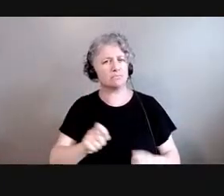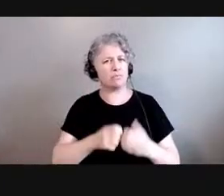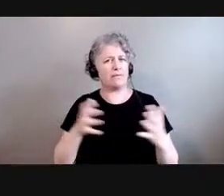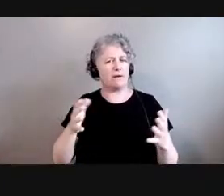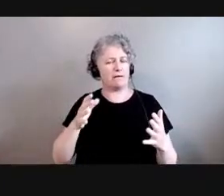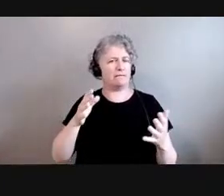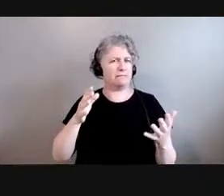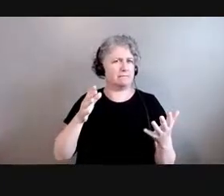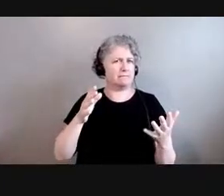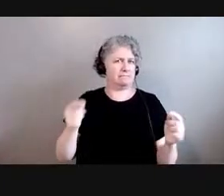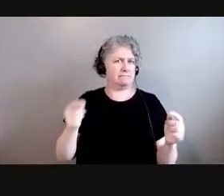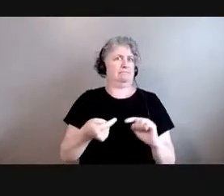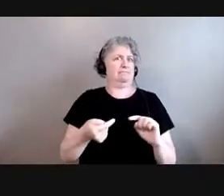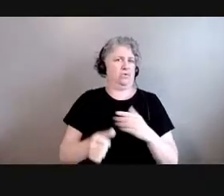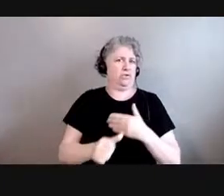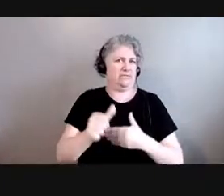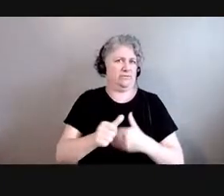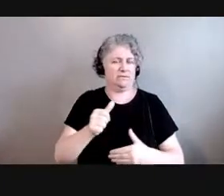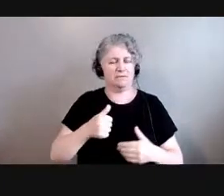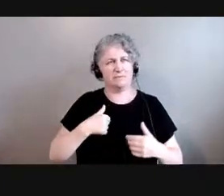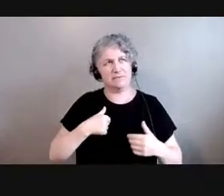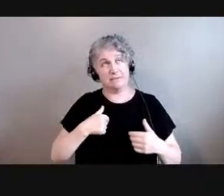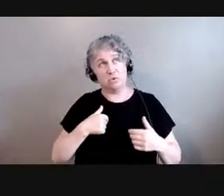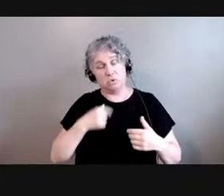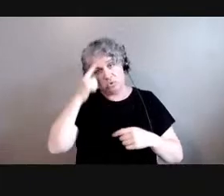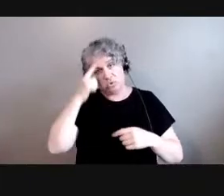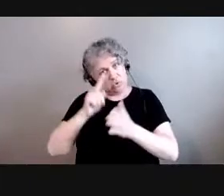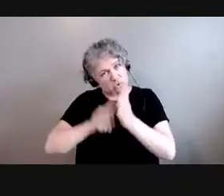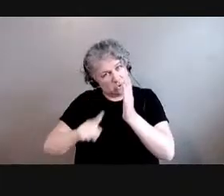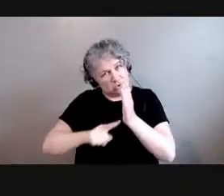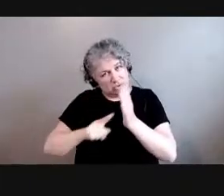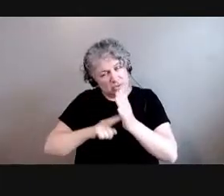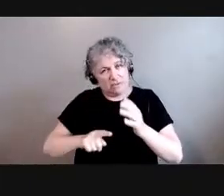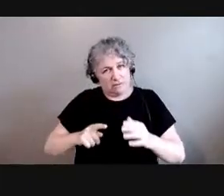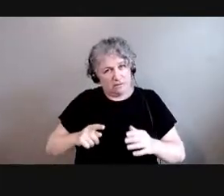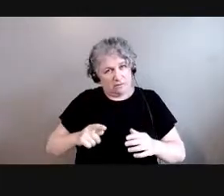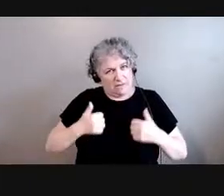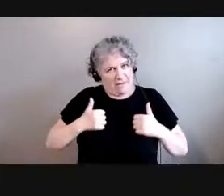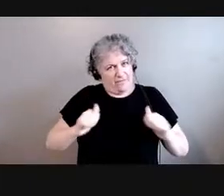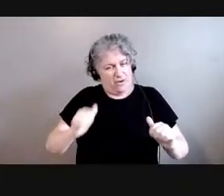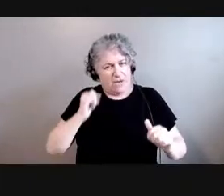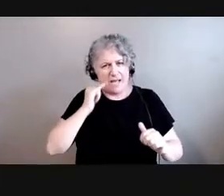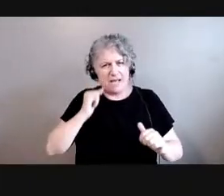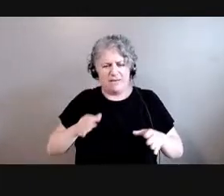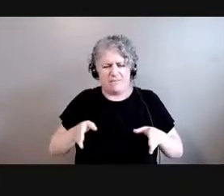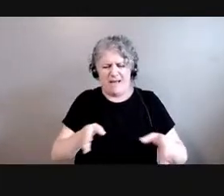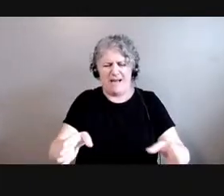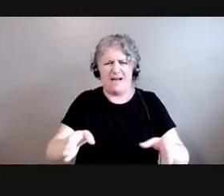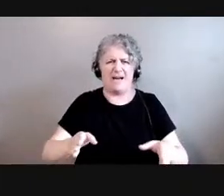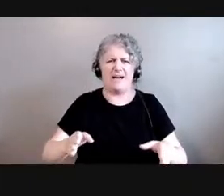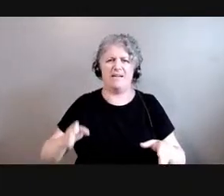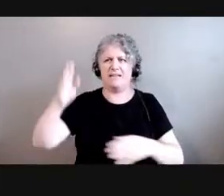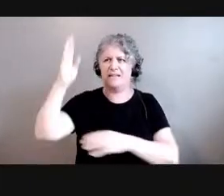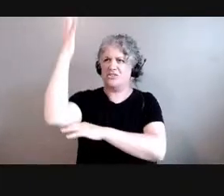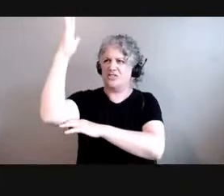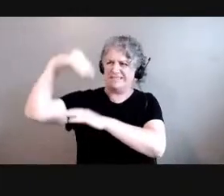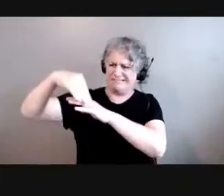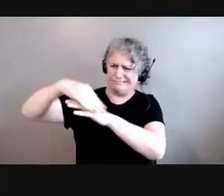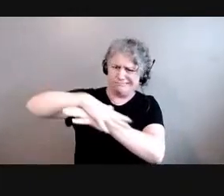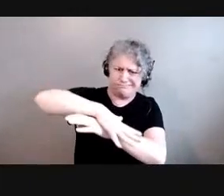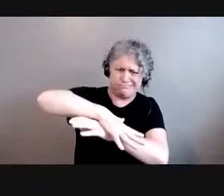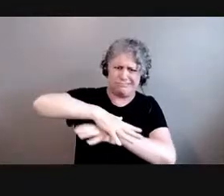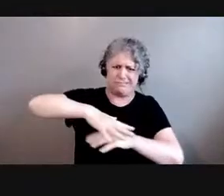takes a lot of effort for me if I'm traversing paths with a lot of roots and things like that, just